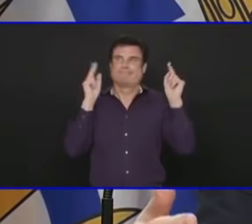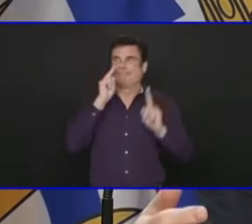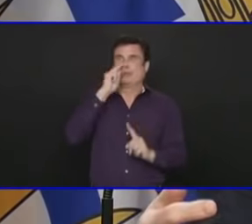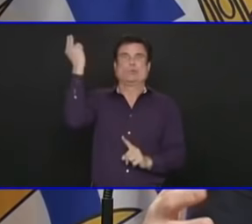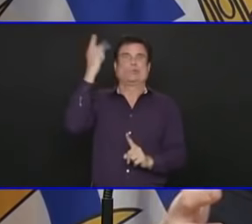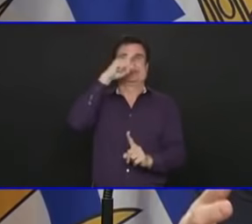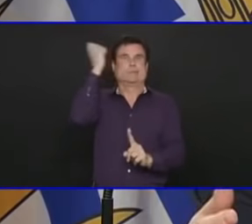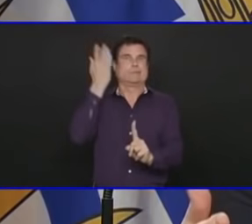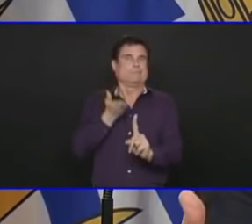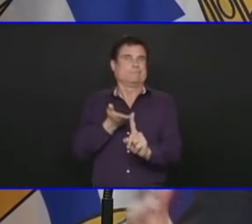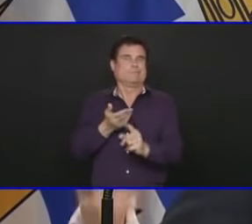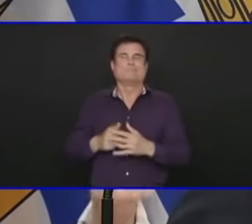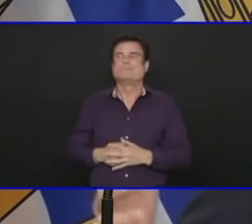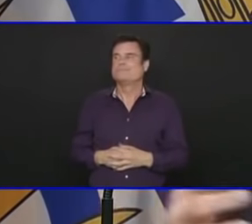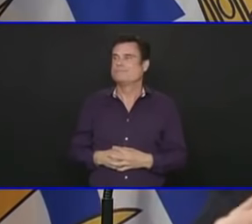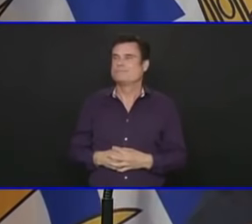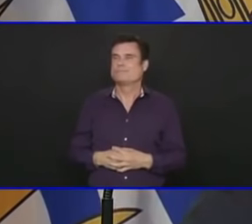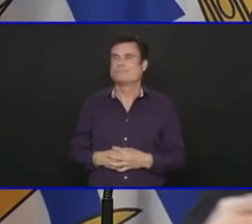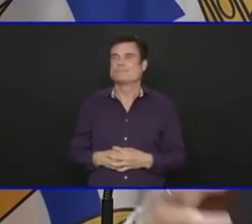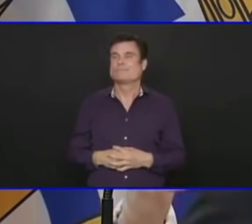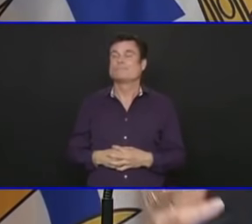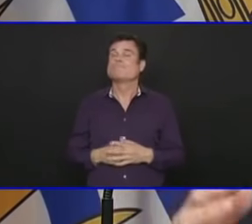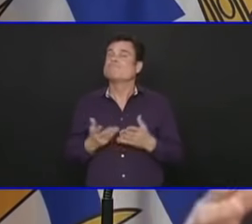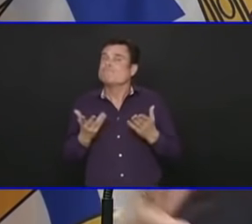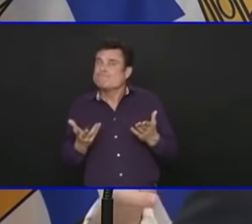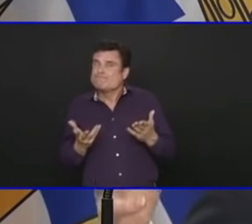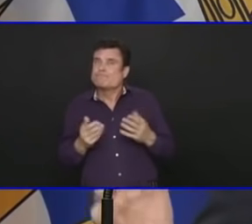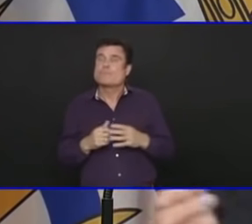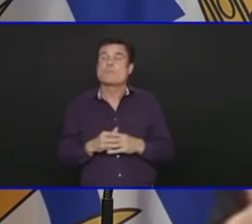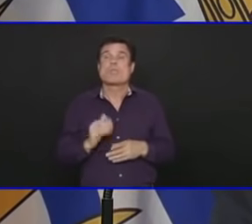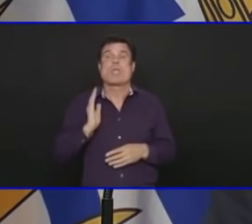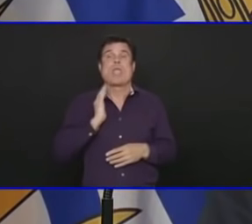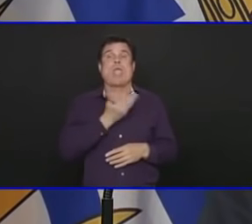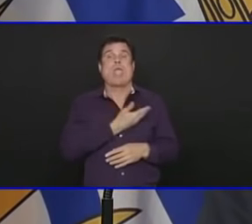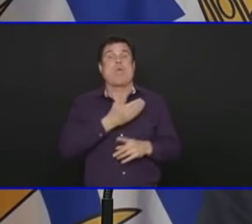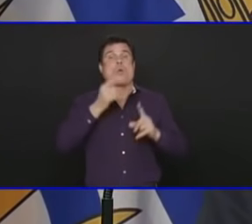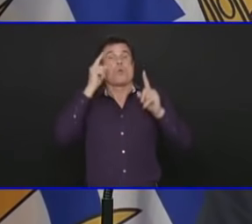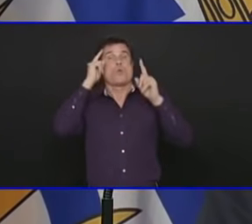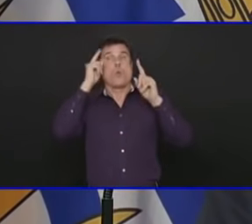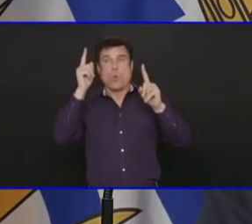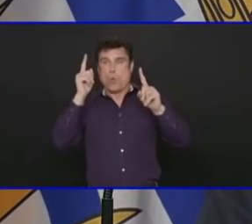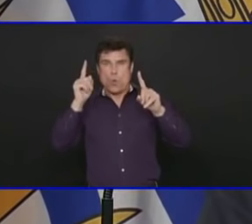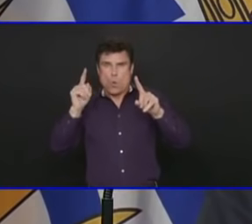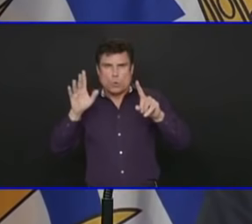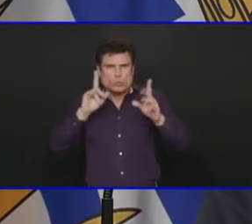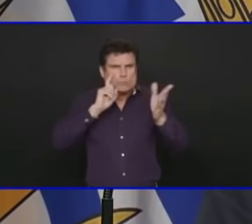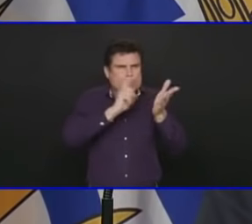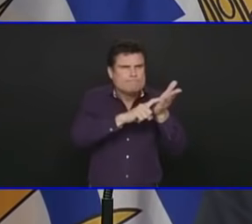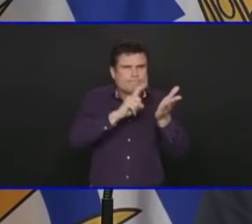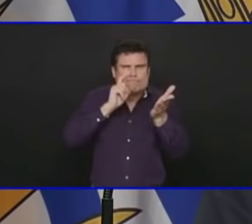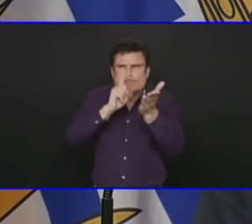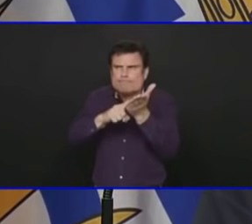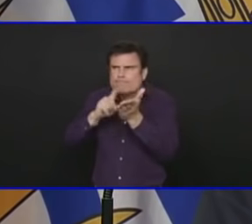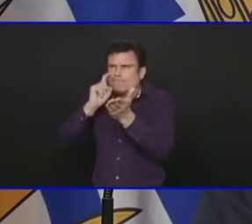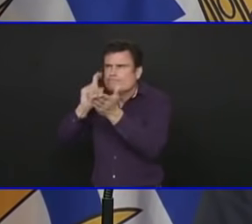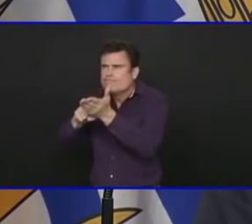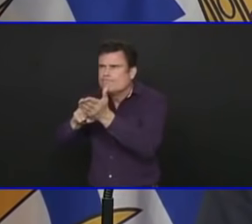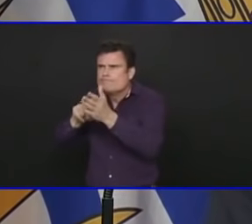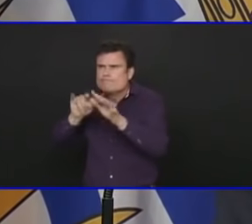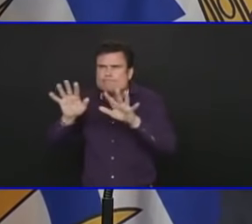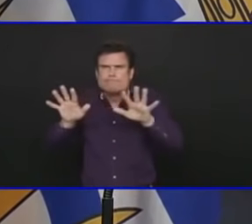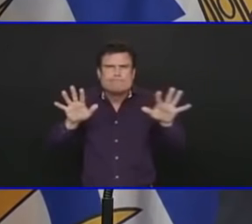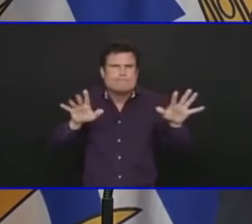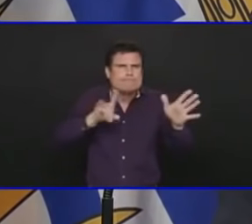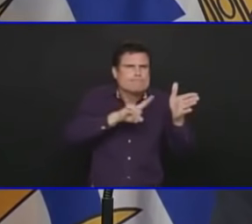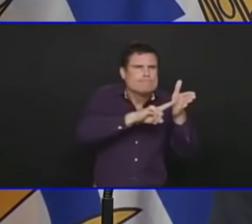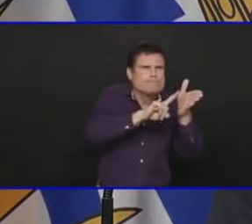make sure that we're not allowing transmission and outbreaks and growth. So it's going to be a challenge for all of us, but I think we